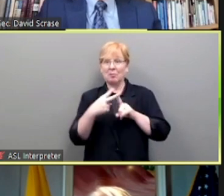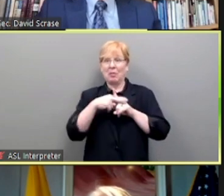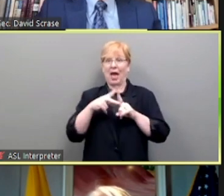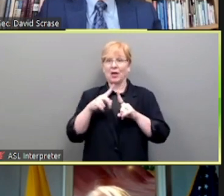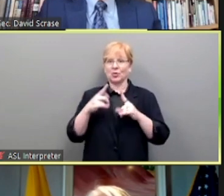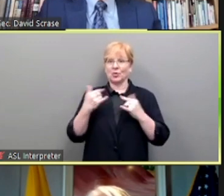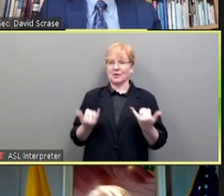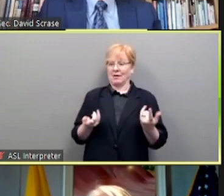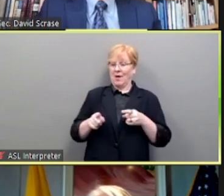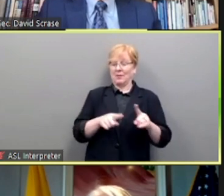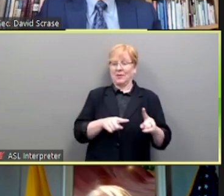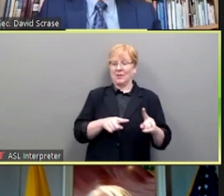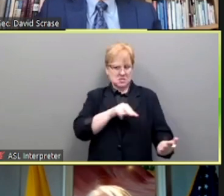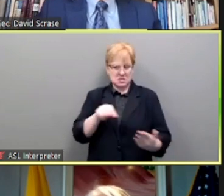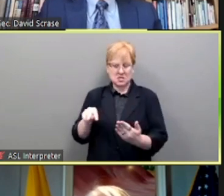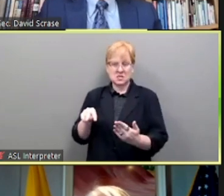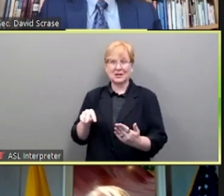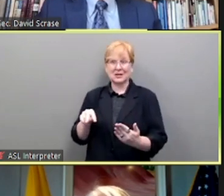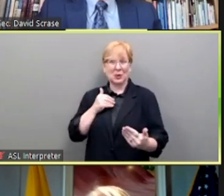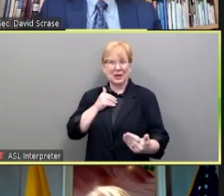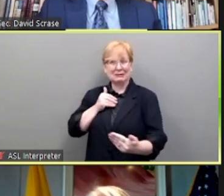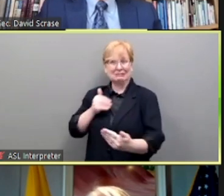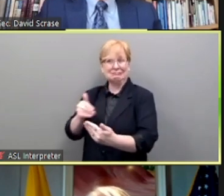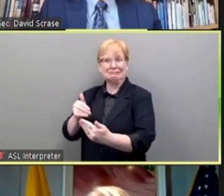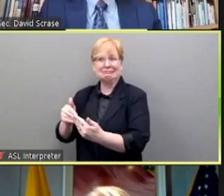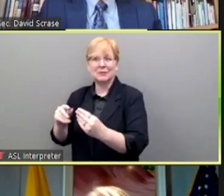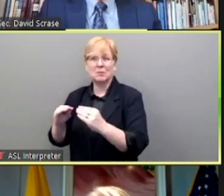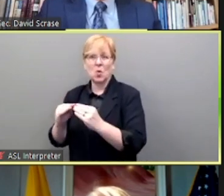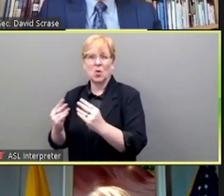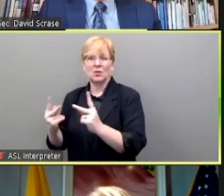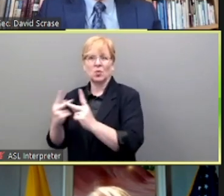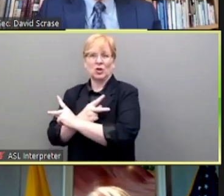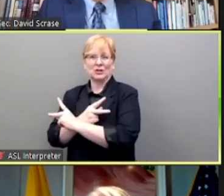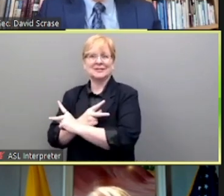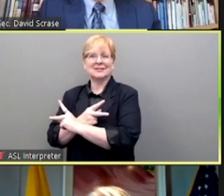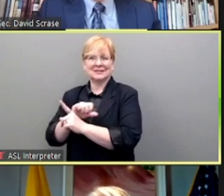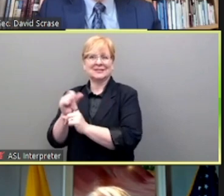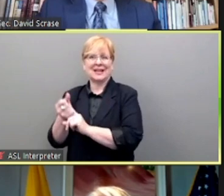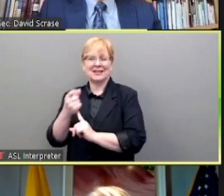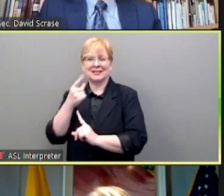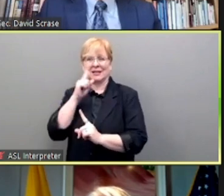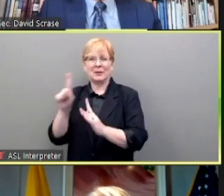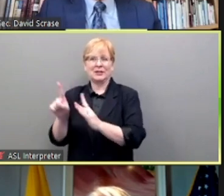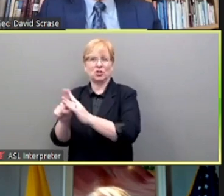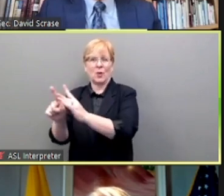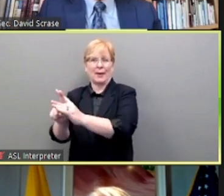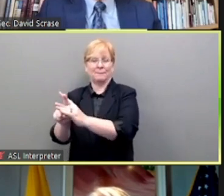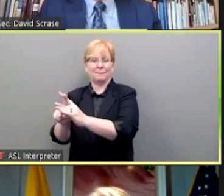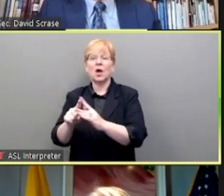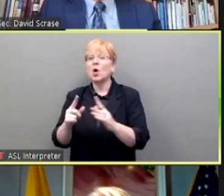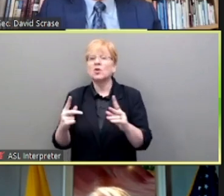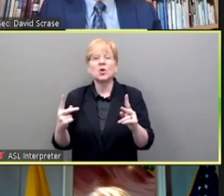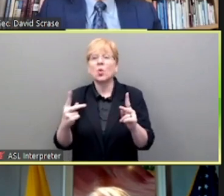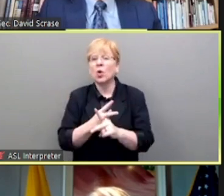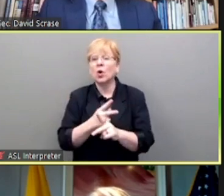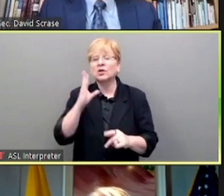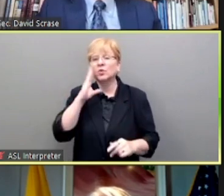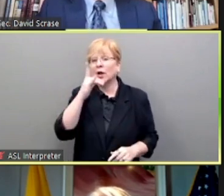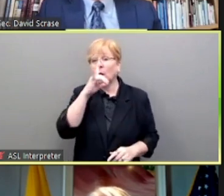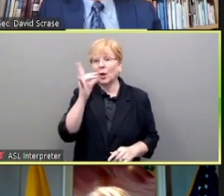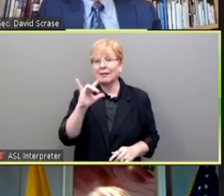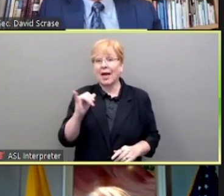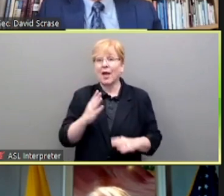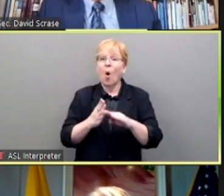particularly disturbing to me, is the LANL modeling that shows that we could have 1,000 cases a day, up